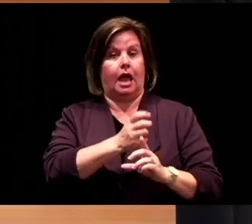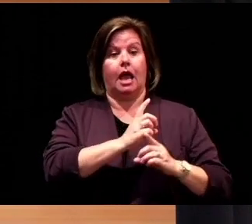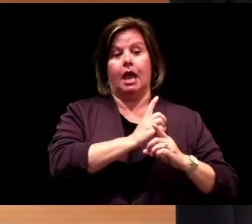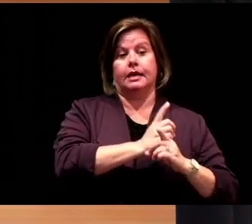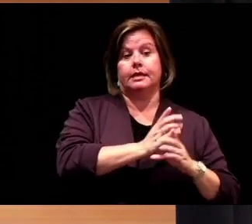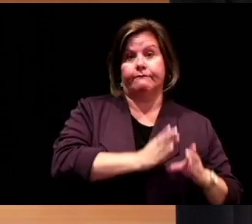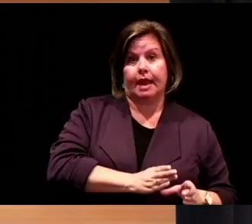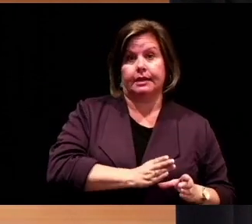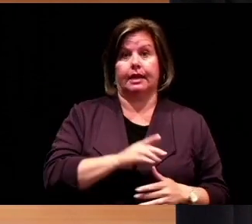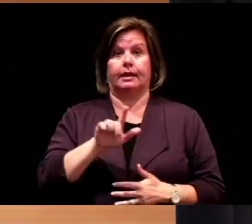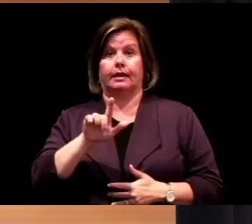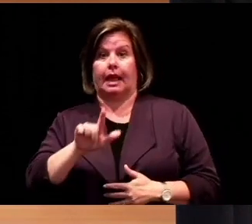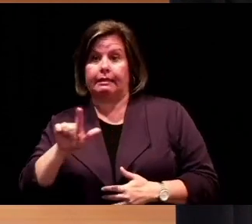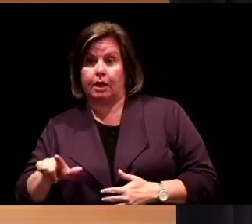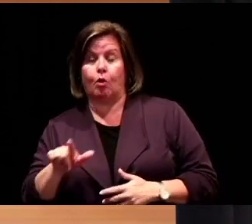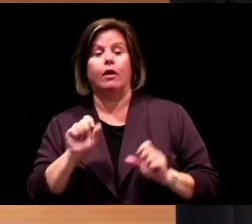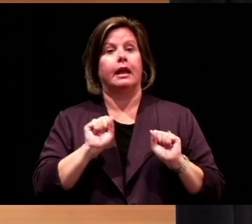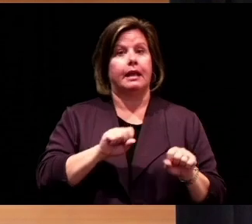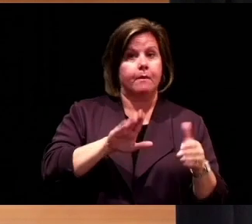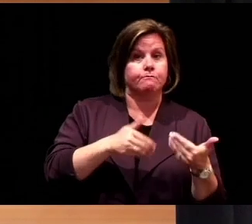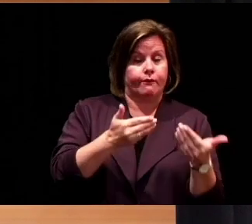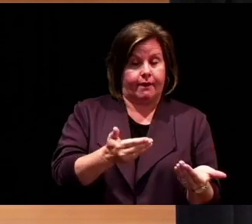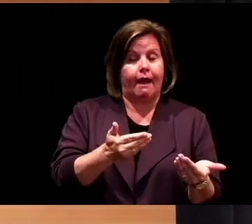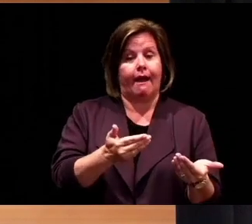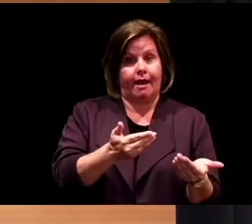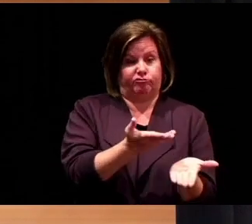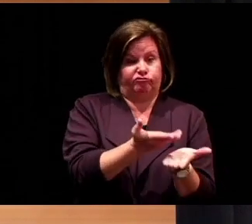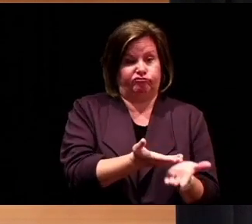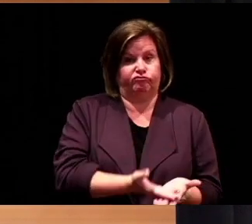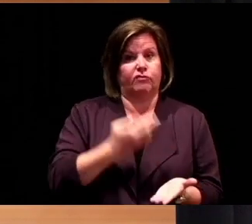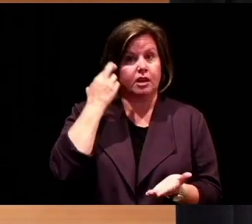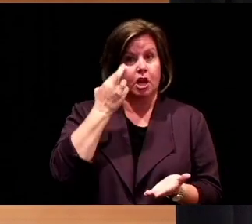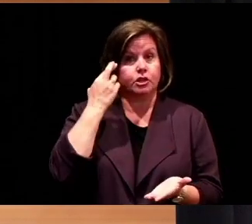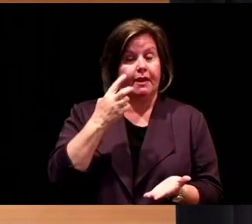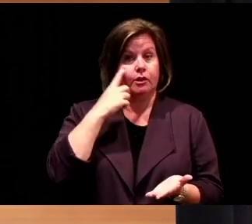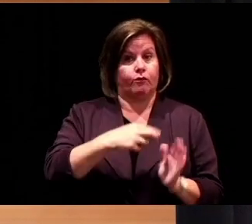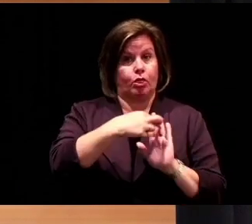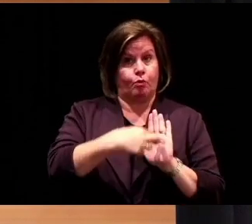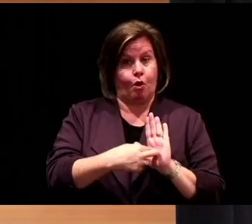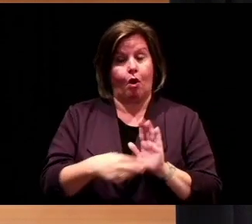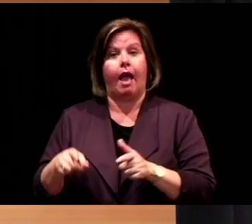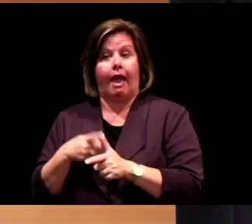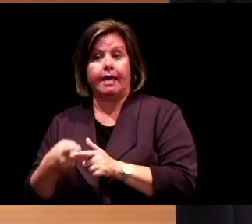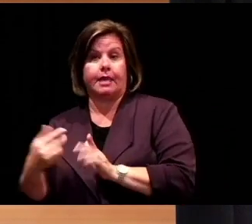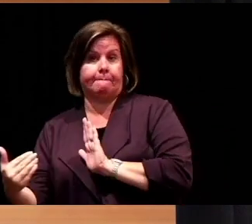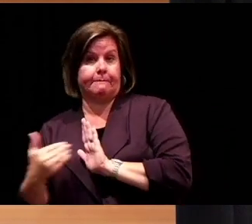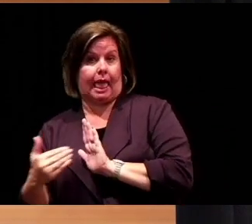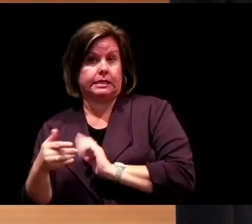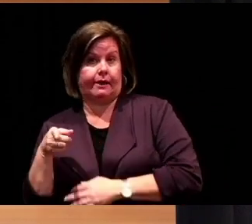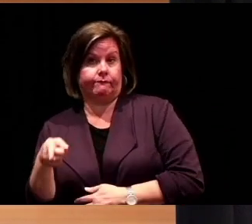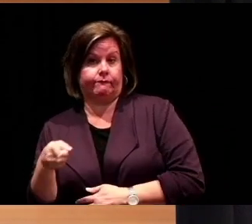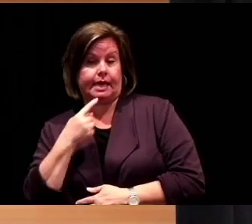and the housing provider basically could not provide adequate justification on why they have to prohibit people going back